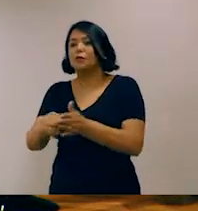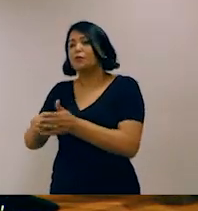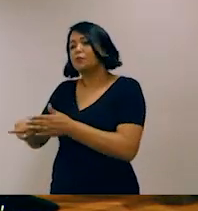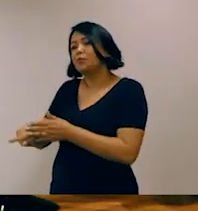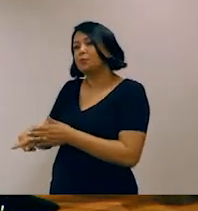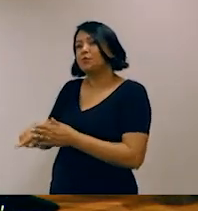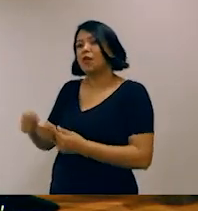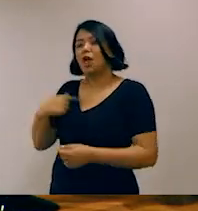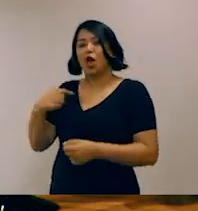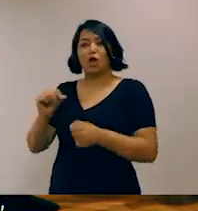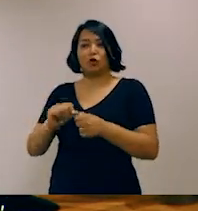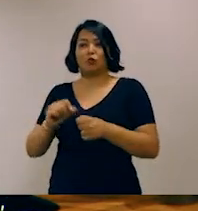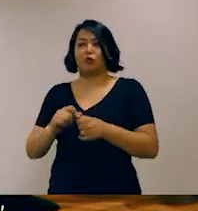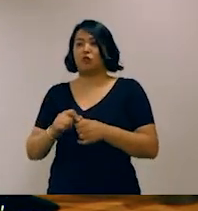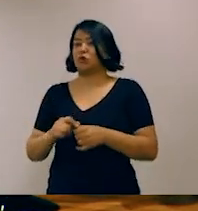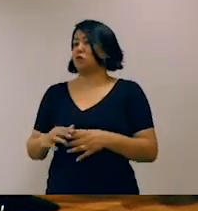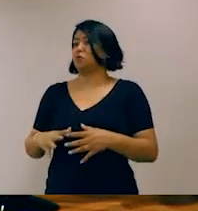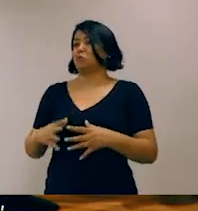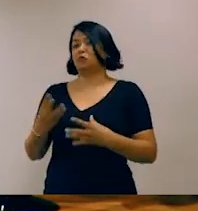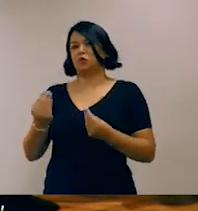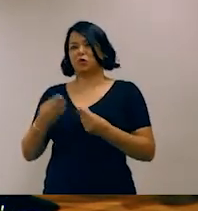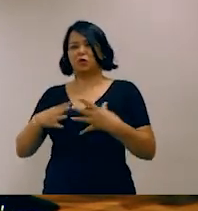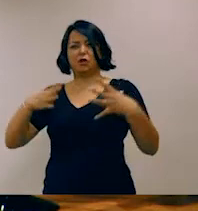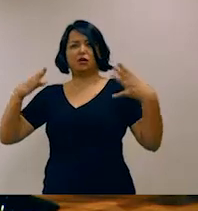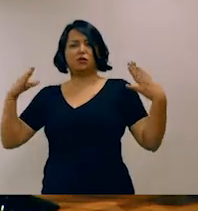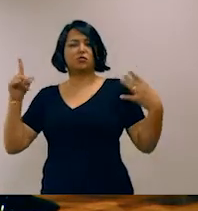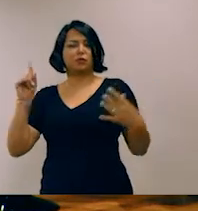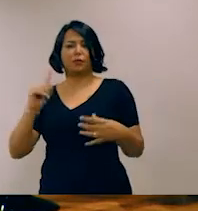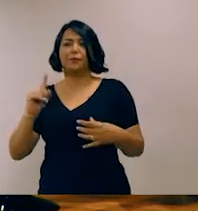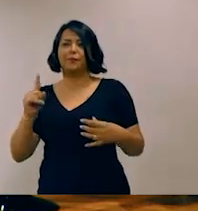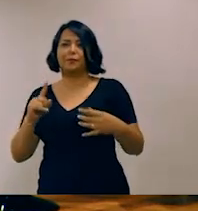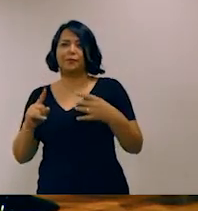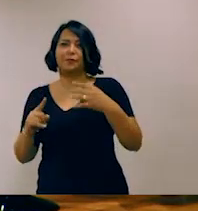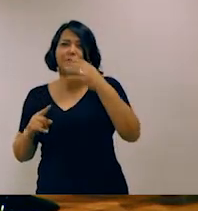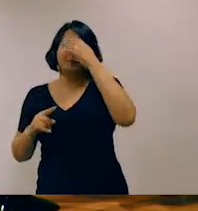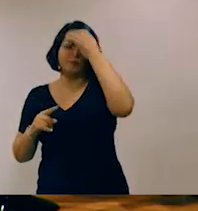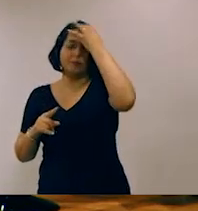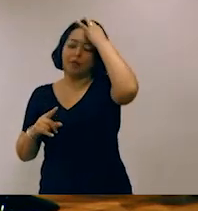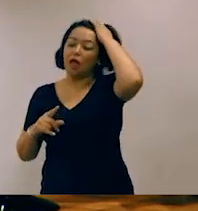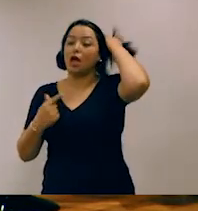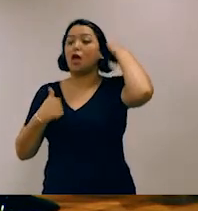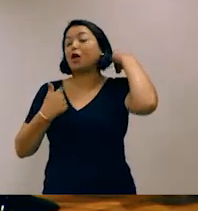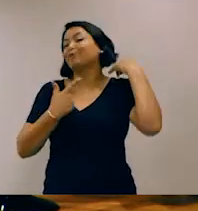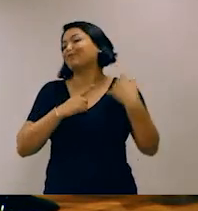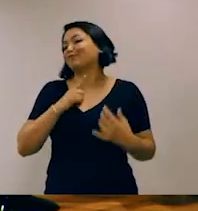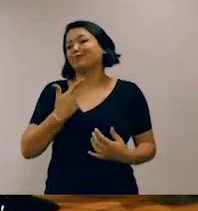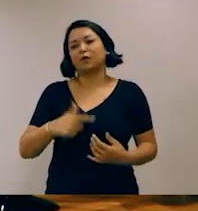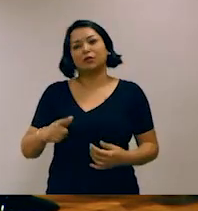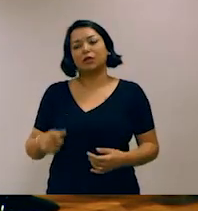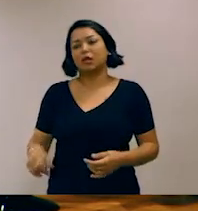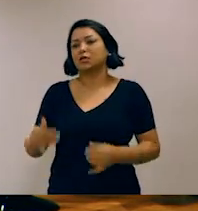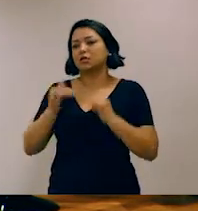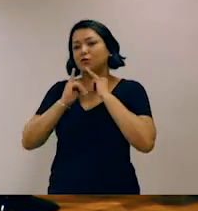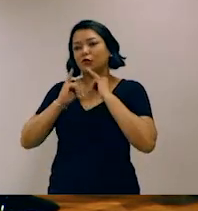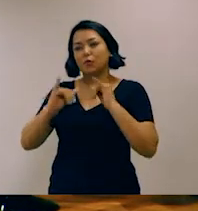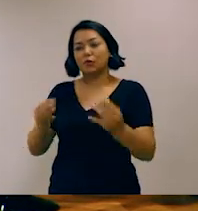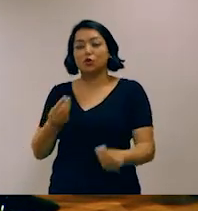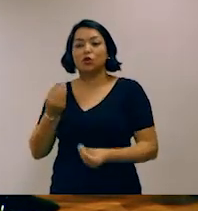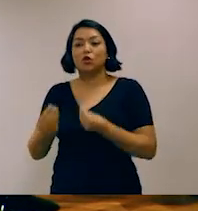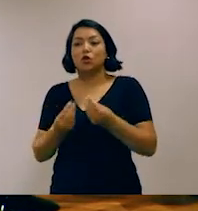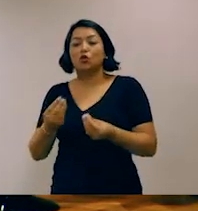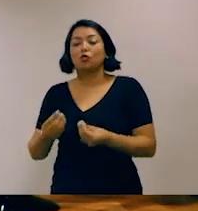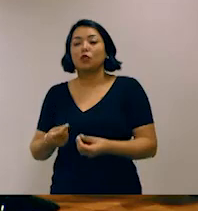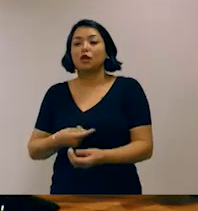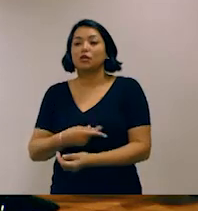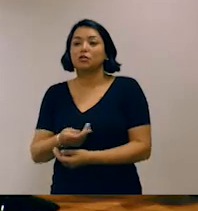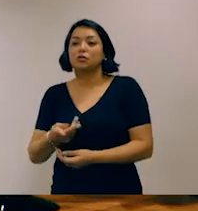analysis, I didn't do a huge exploratory analysis, so I don't have all of these data.